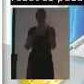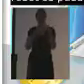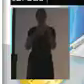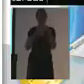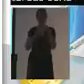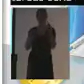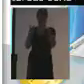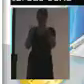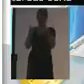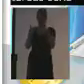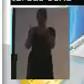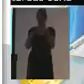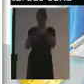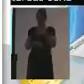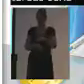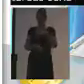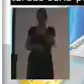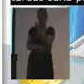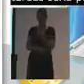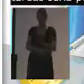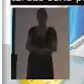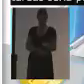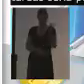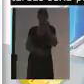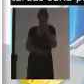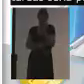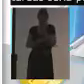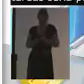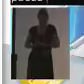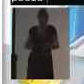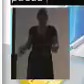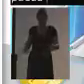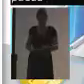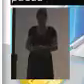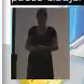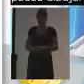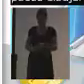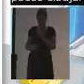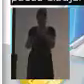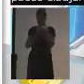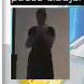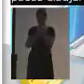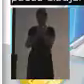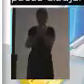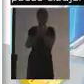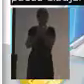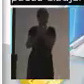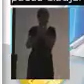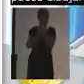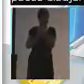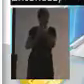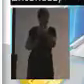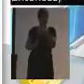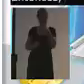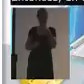robot moves. And for instance, we put a pen so that the child can draw anything. So in that